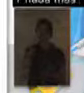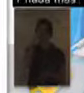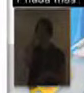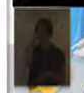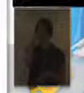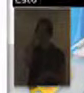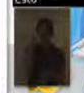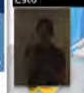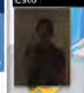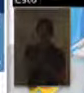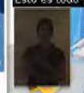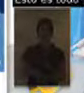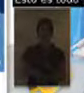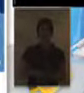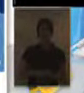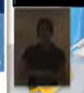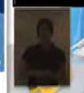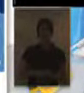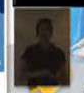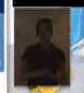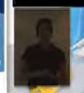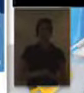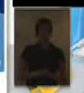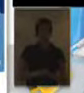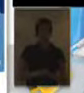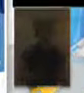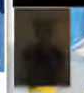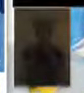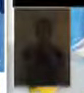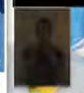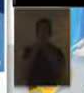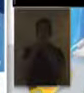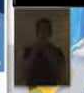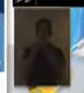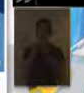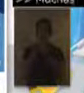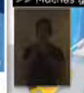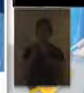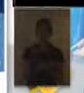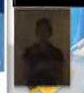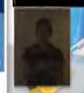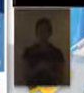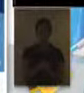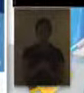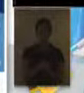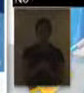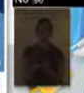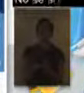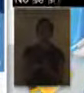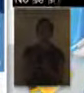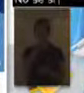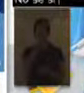interface access systems for people. And that's it. Thank you very much. Thank you. Thank you.